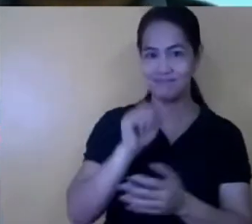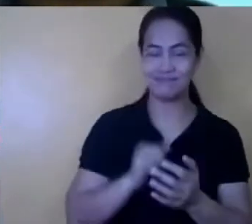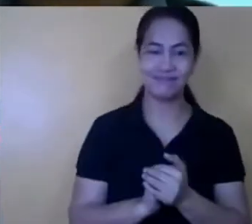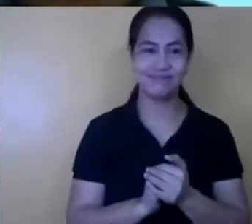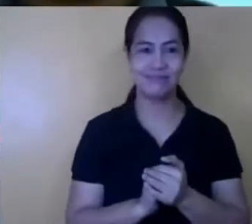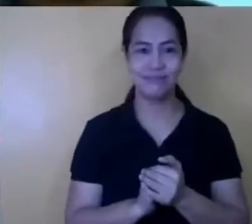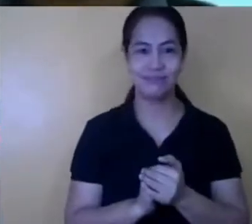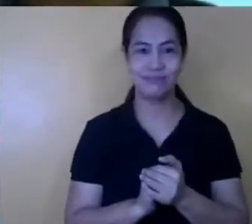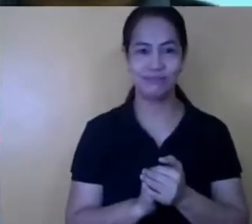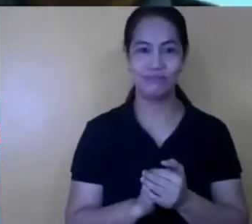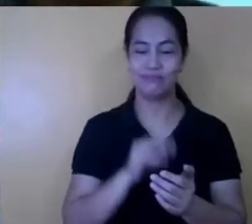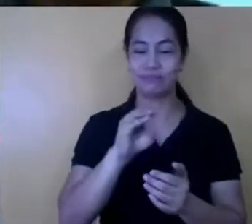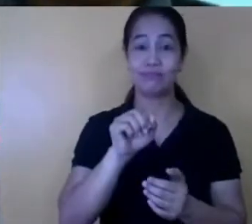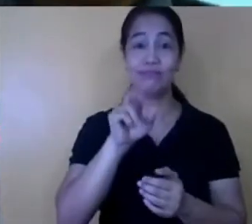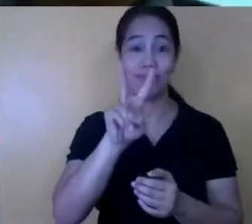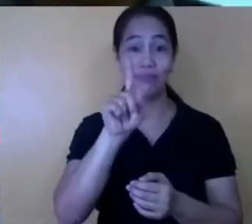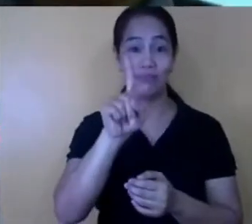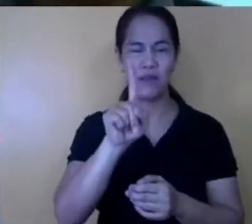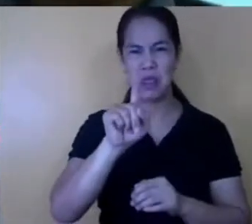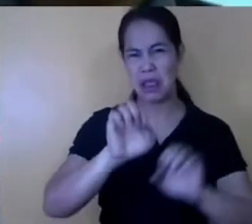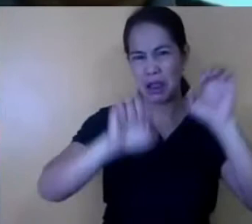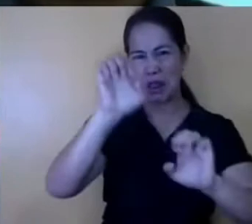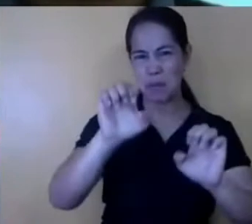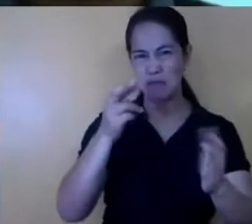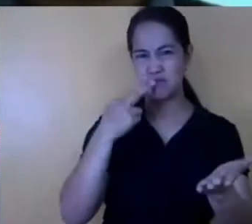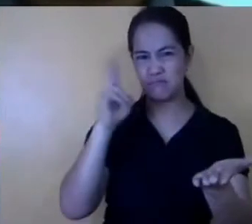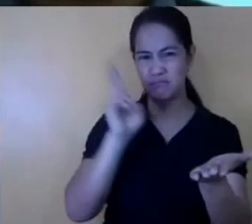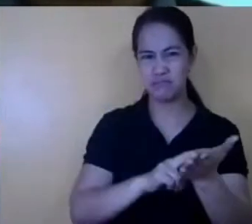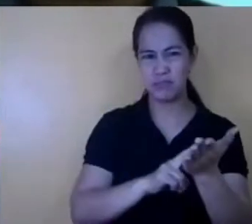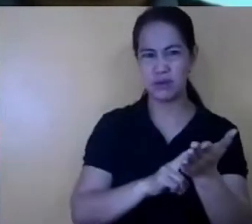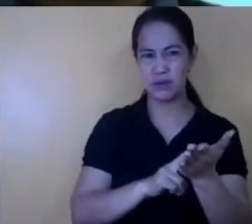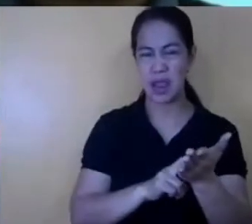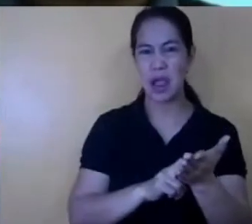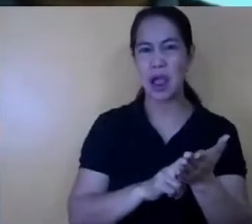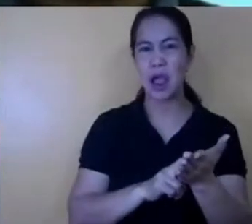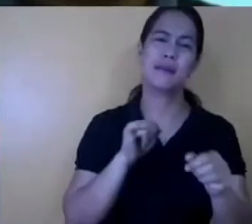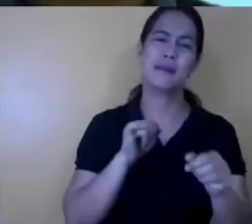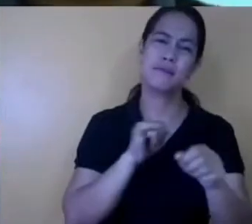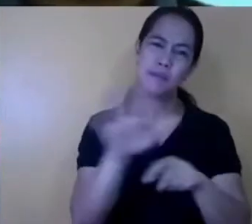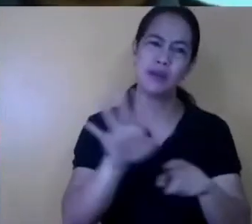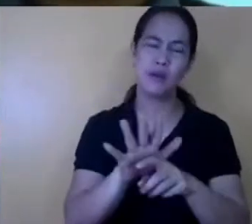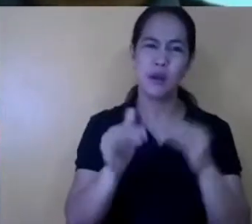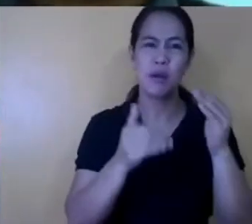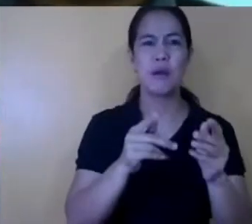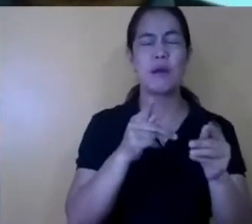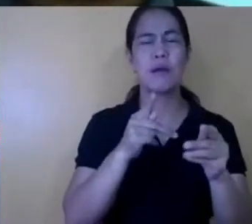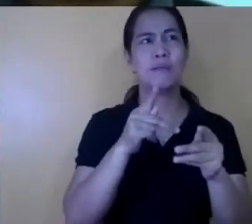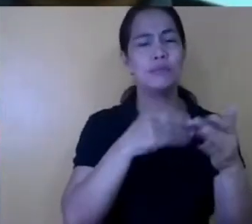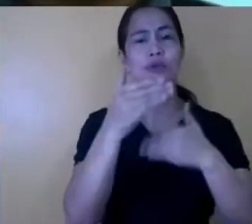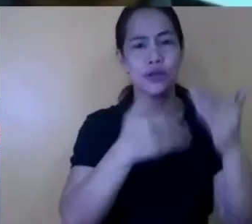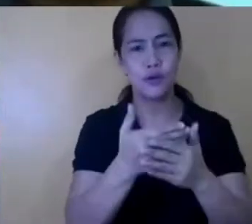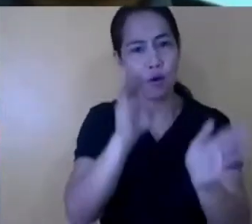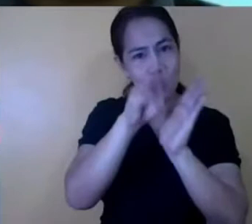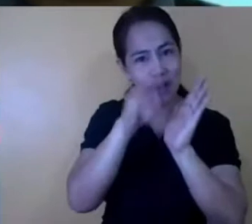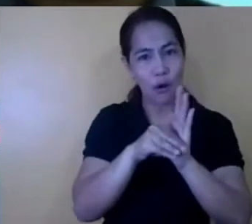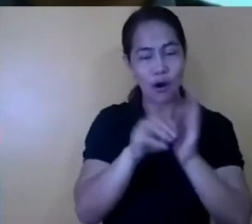MOV1 is evaluation report on the implementation of school policies, procedures, or minutes of subject area or grade